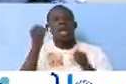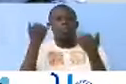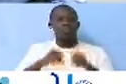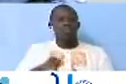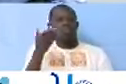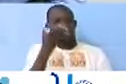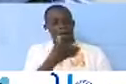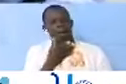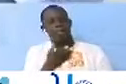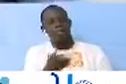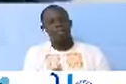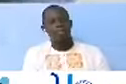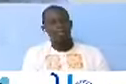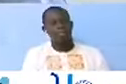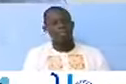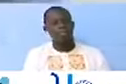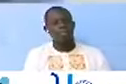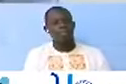what obtains